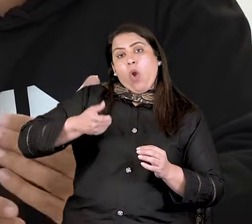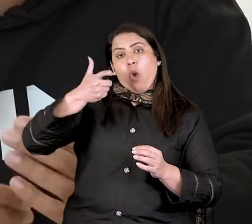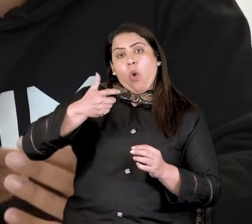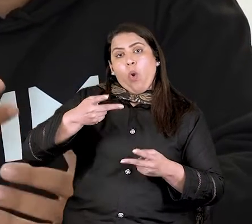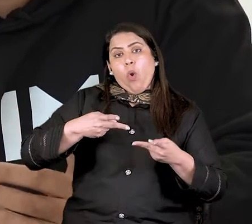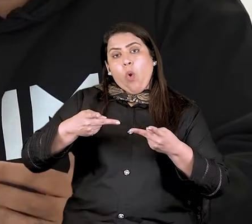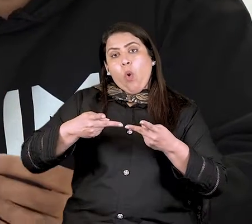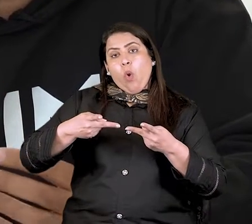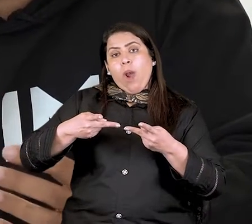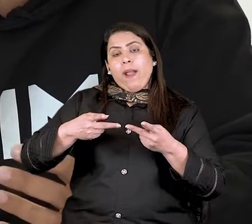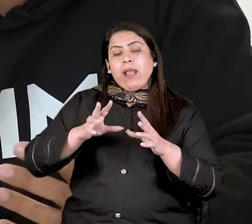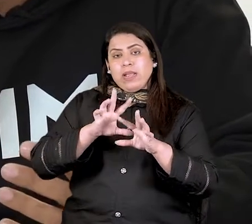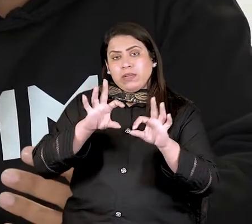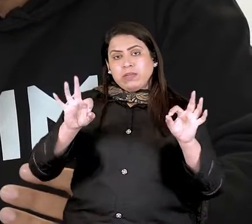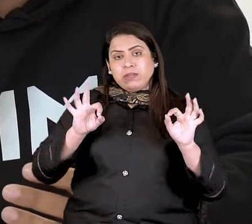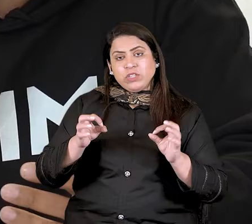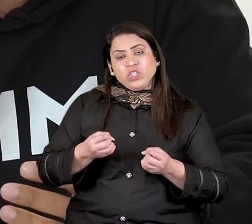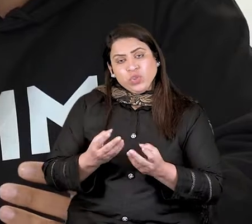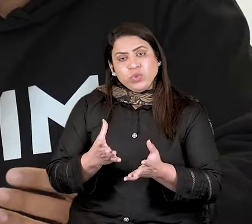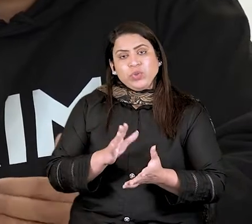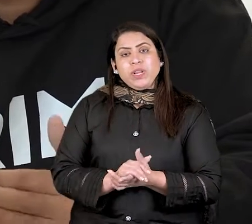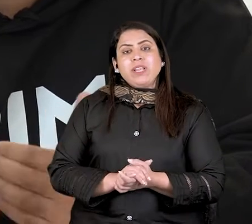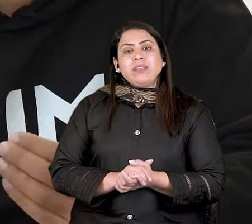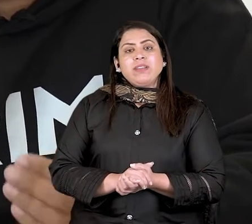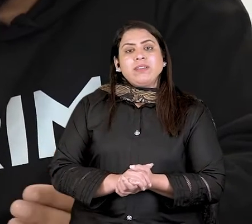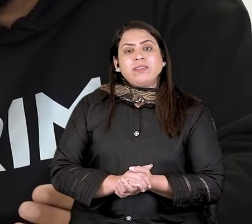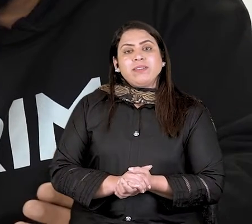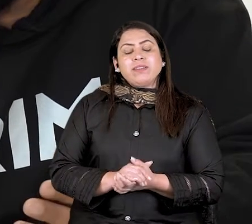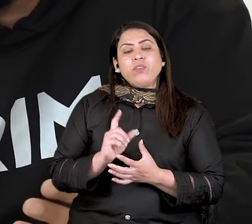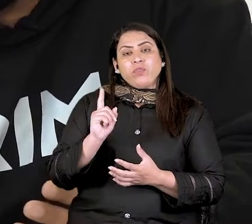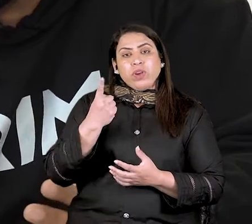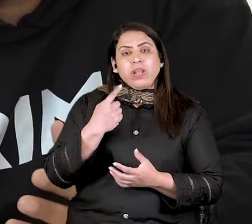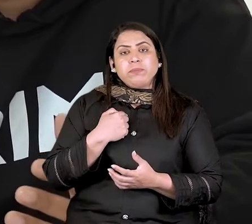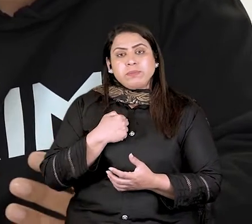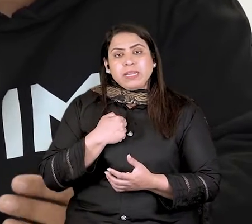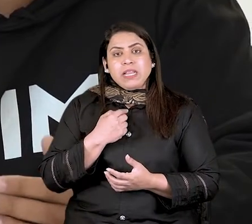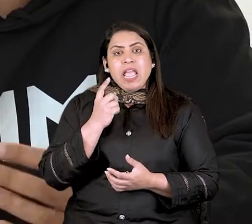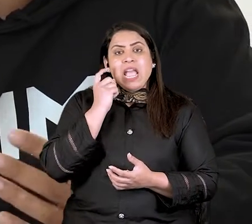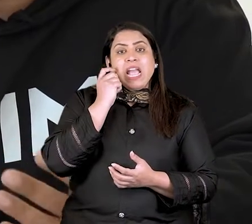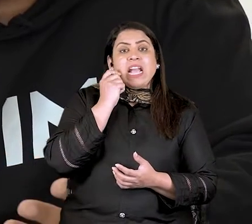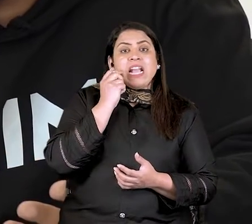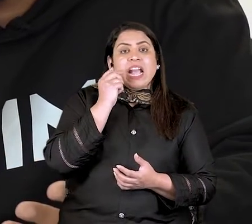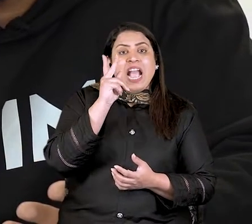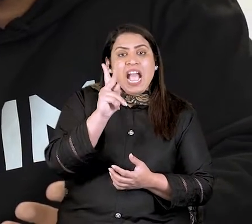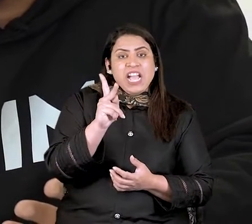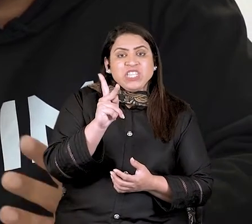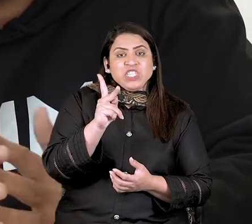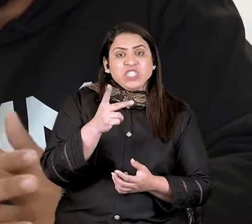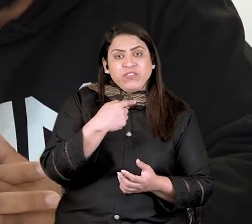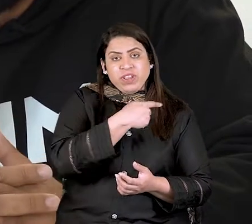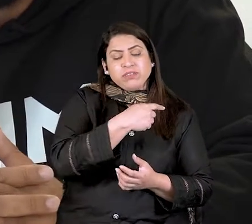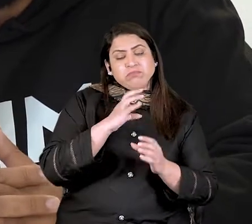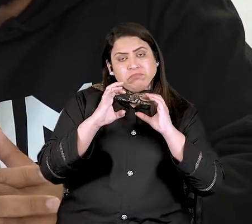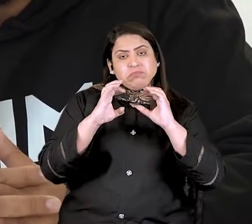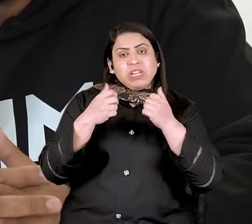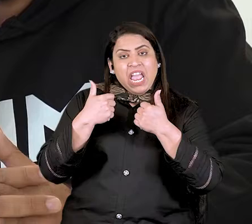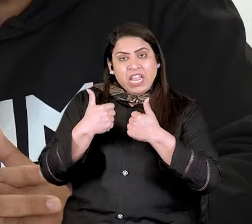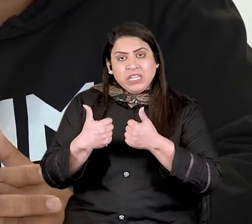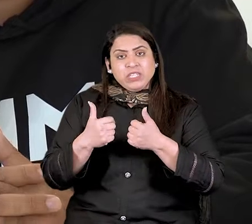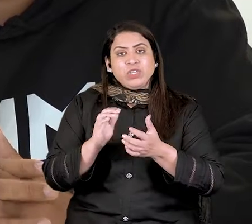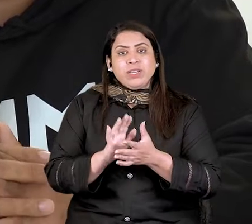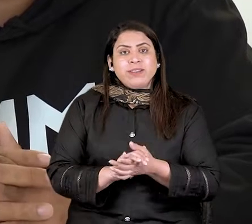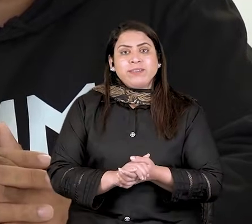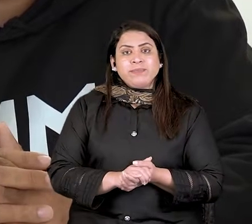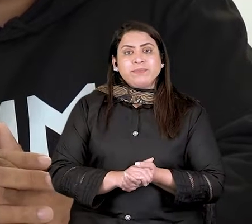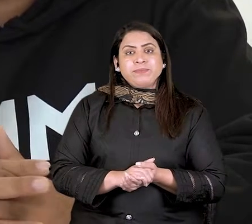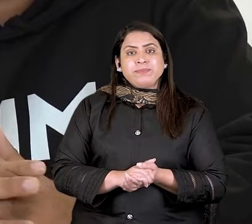And then we decided that the brand with our personality and what the market needs. So for